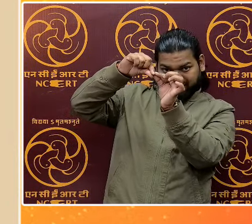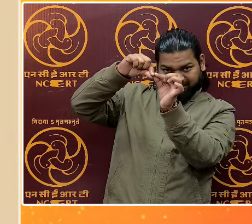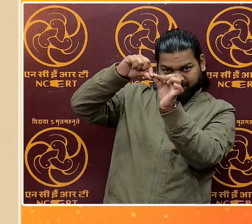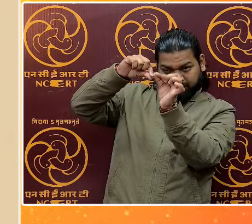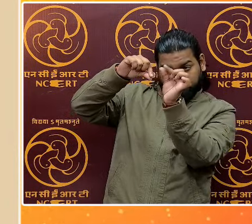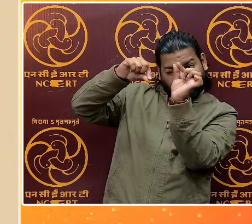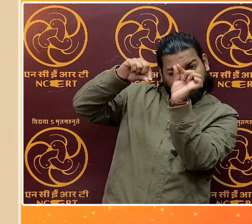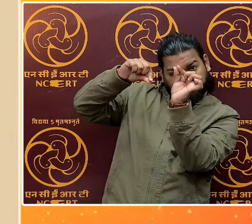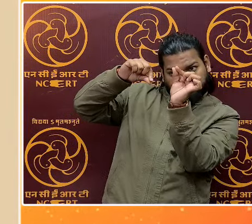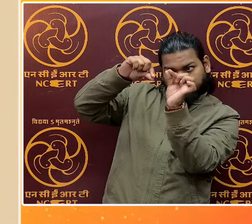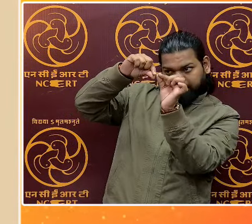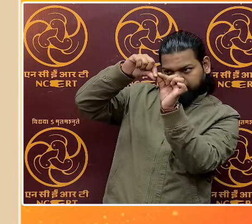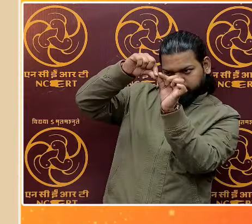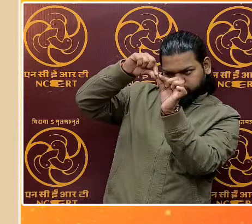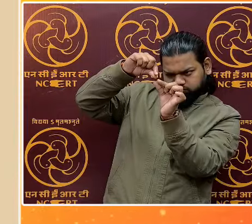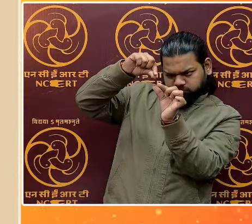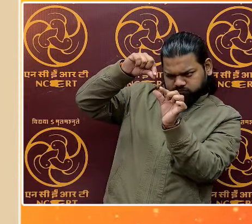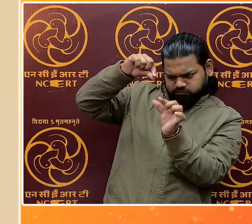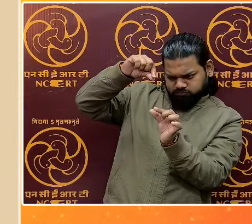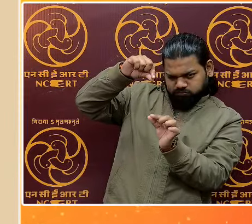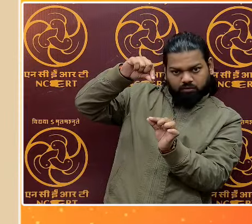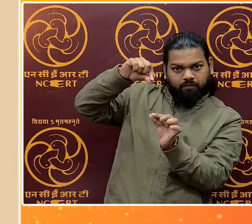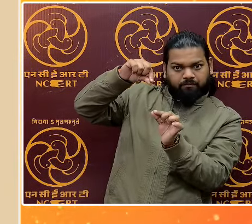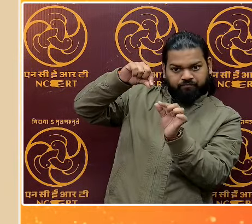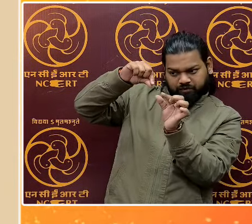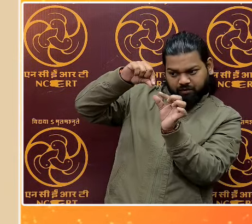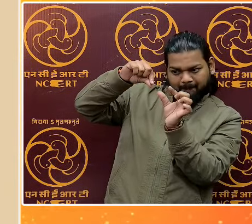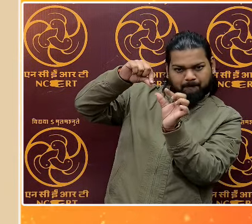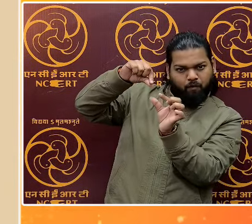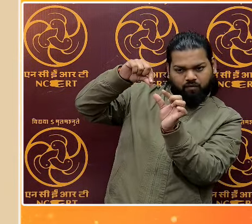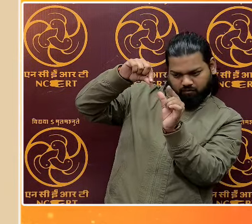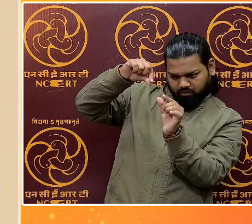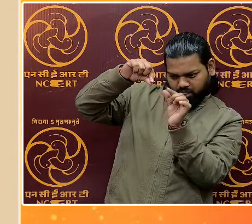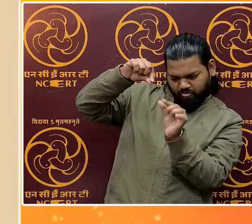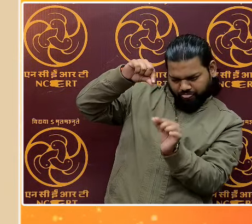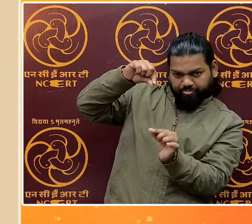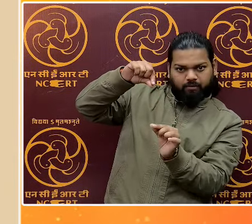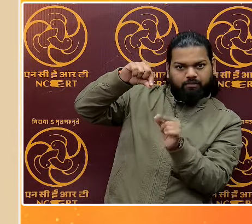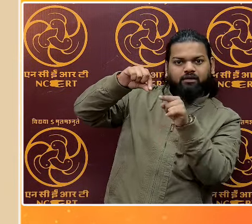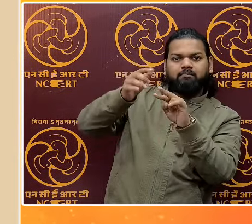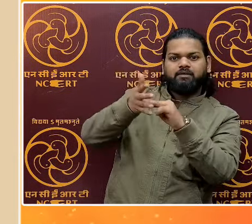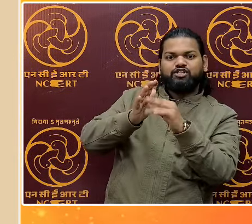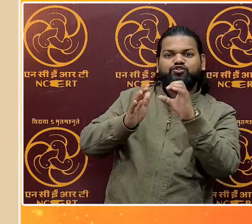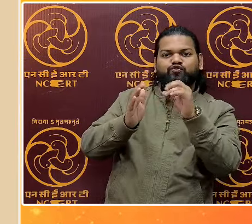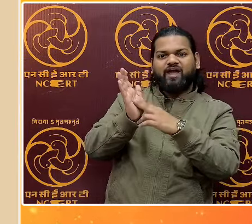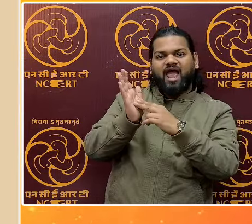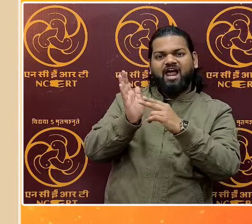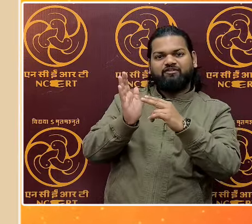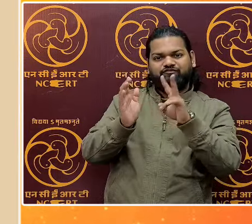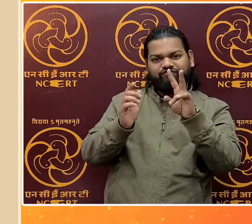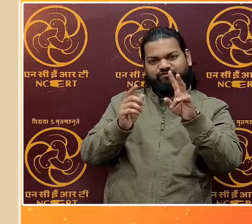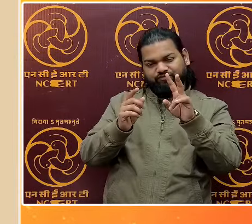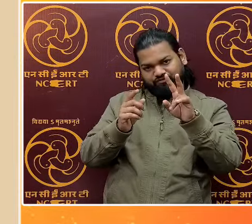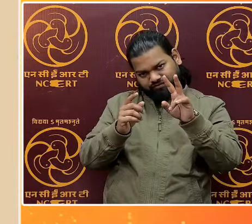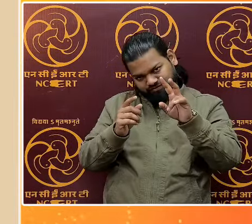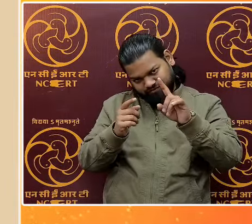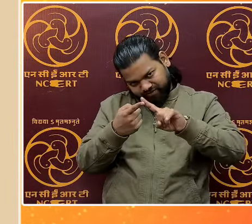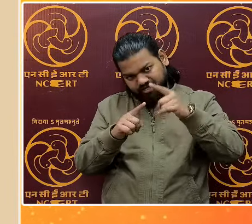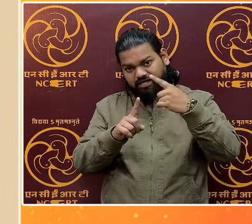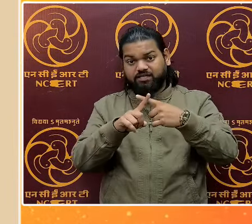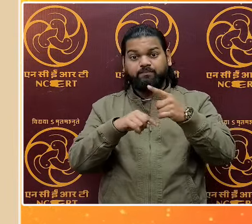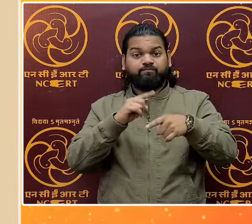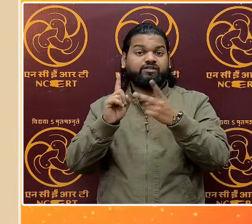Okay. So we have the lenses also. Before that we'll quickly see what's the other lens.